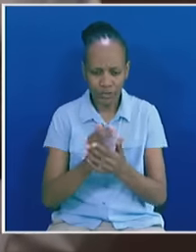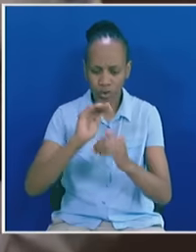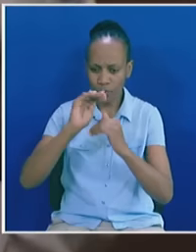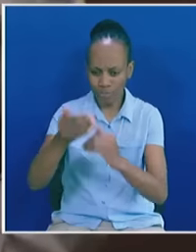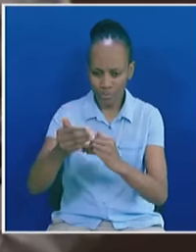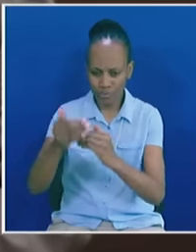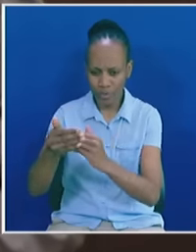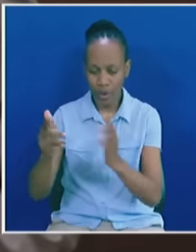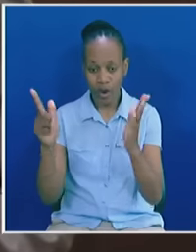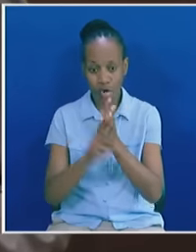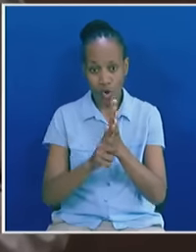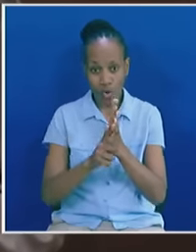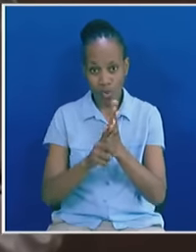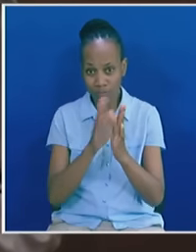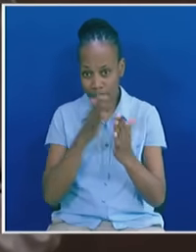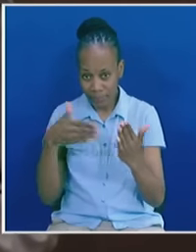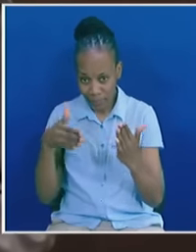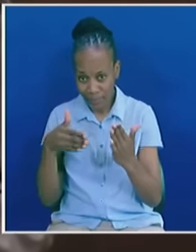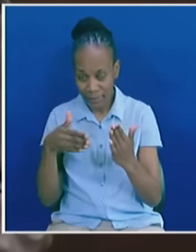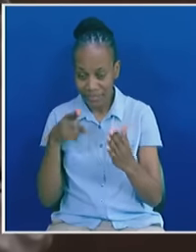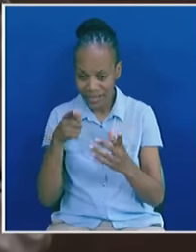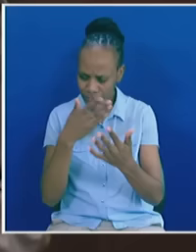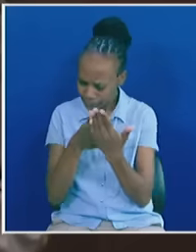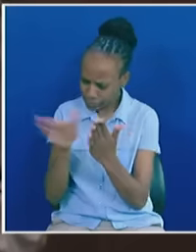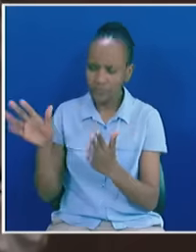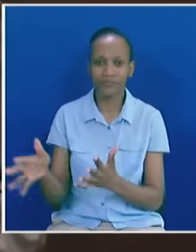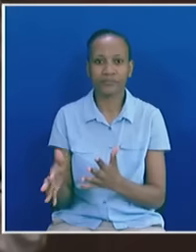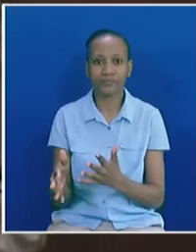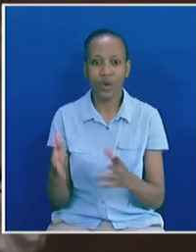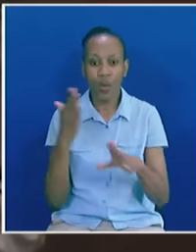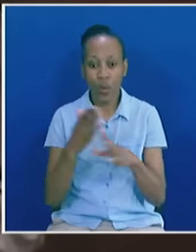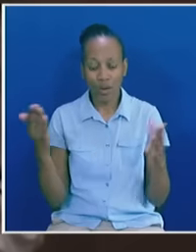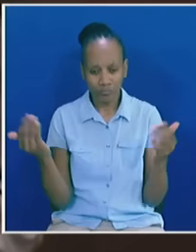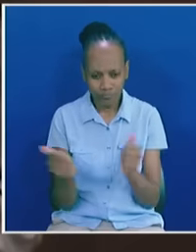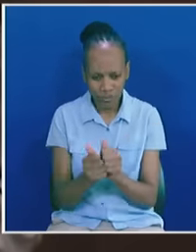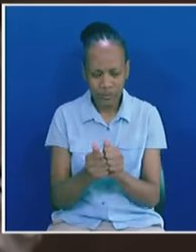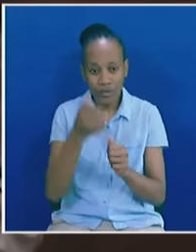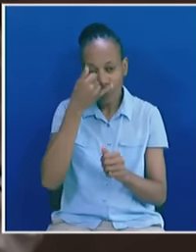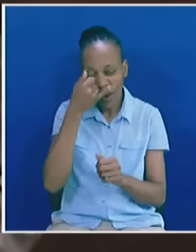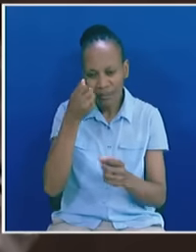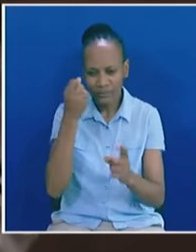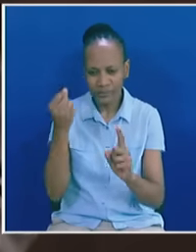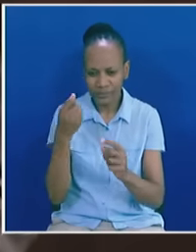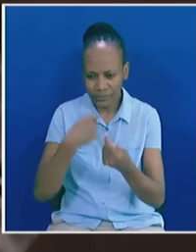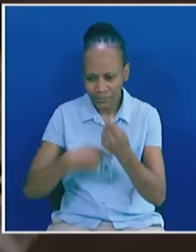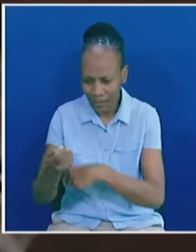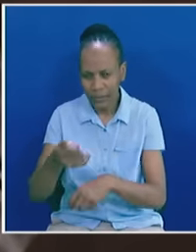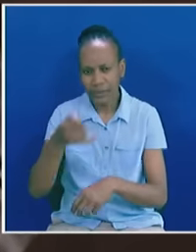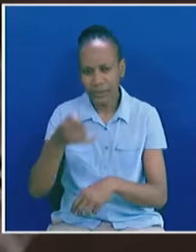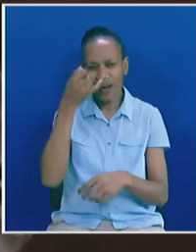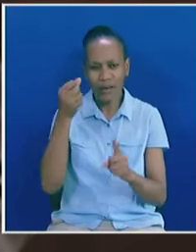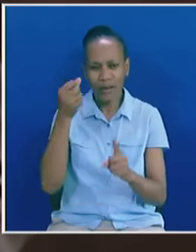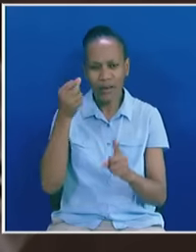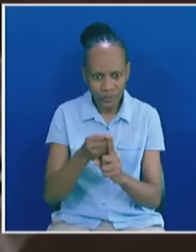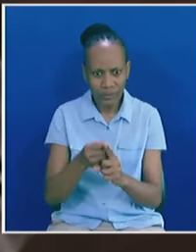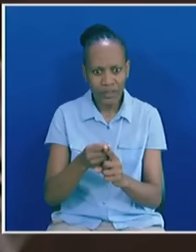of illegal trading. Embark on massive campaigns against drug and drug substance abuse in our